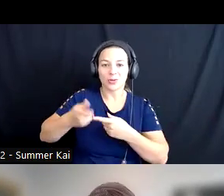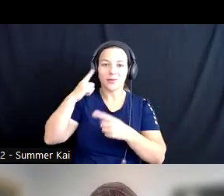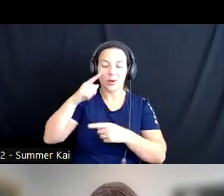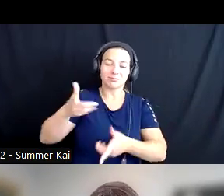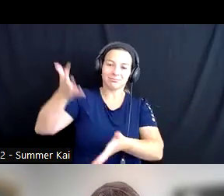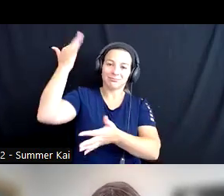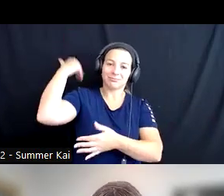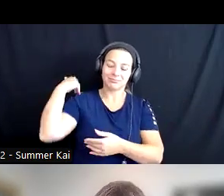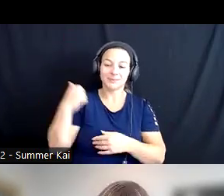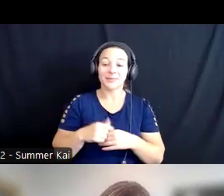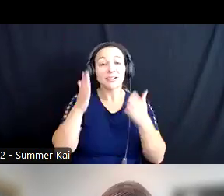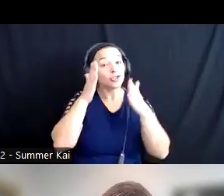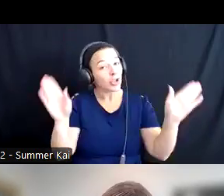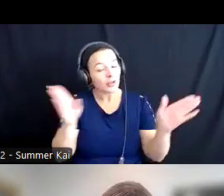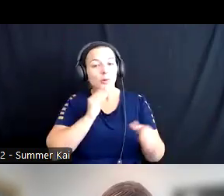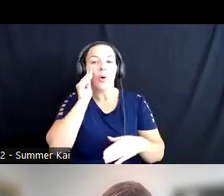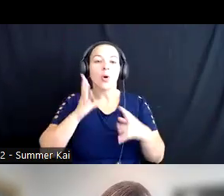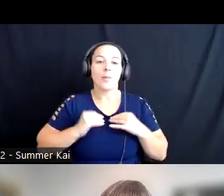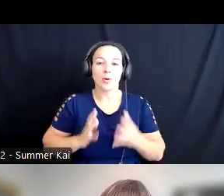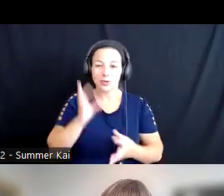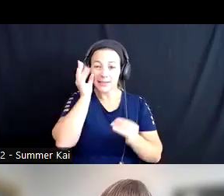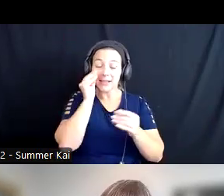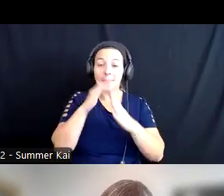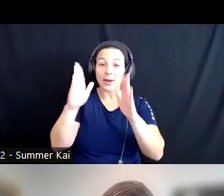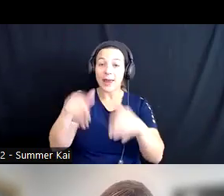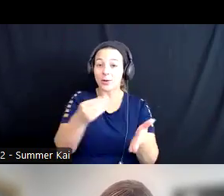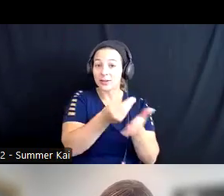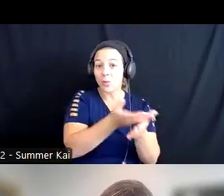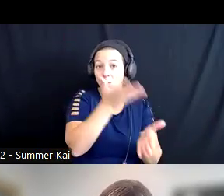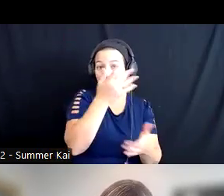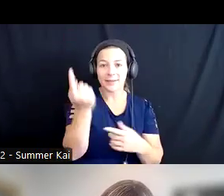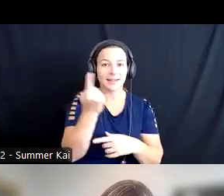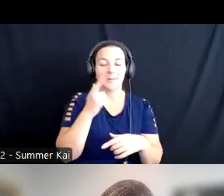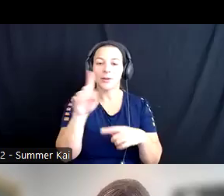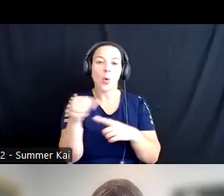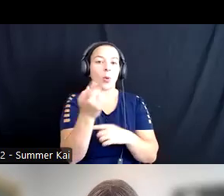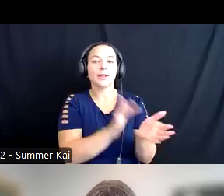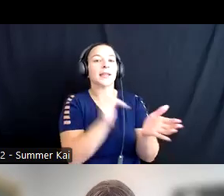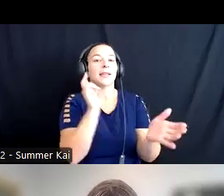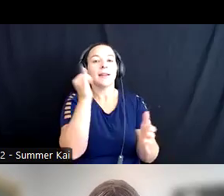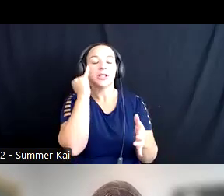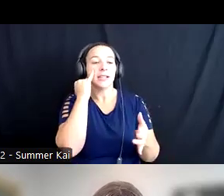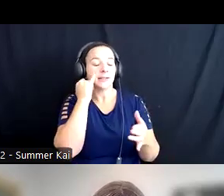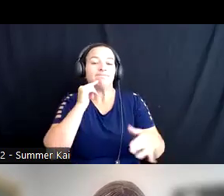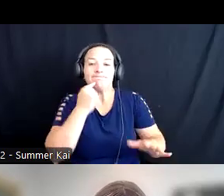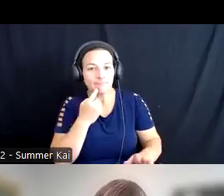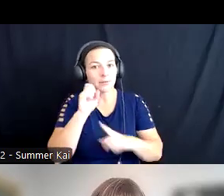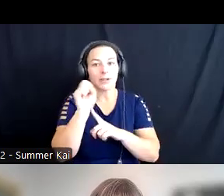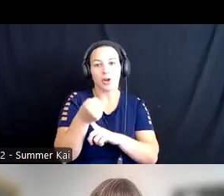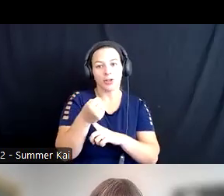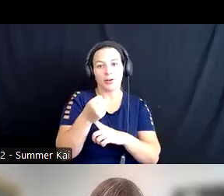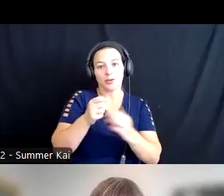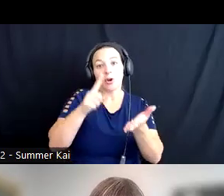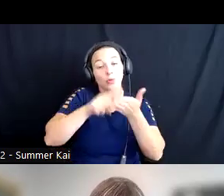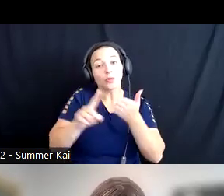general, homeowners seem to think about housing wealth as something to be tapped only in extreme circumstances. And research does show that one of